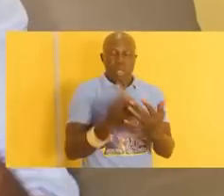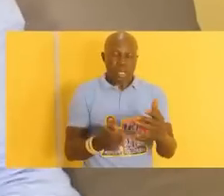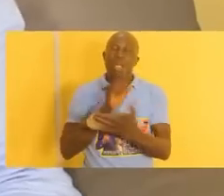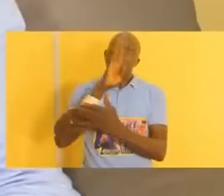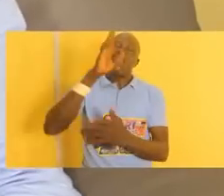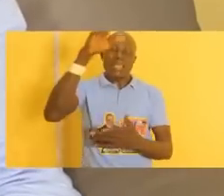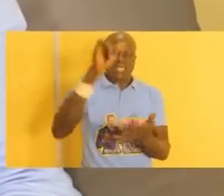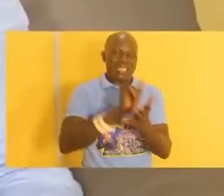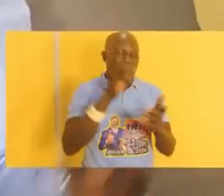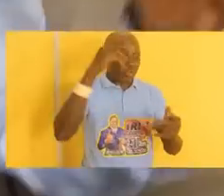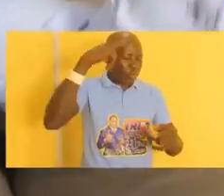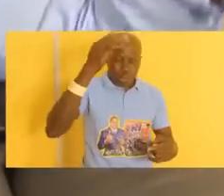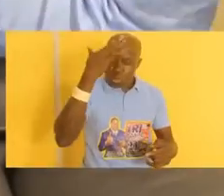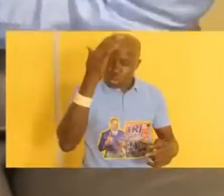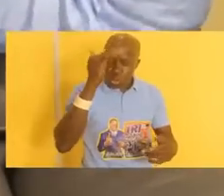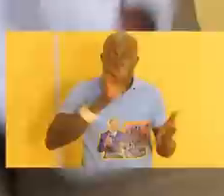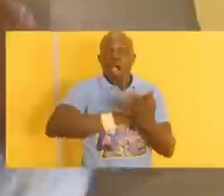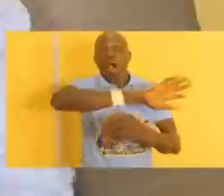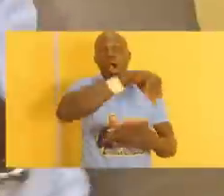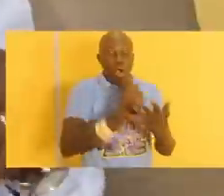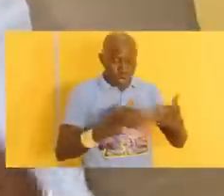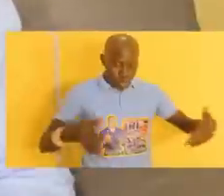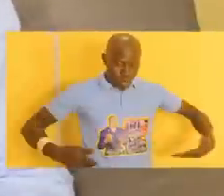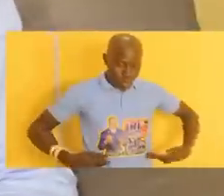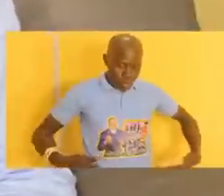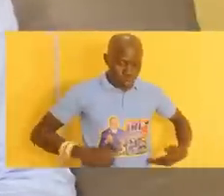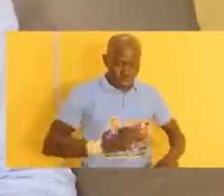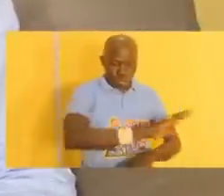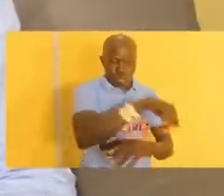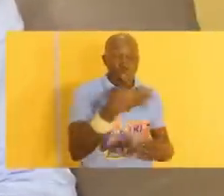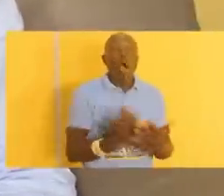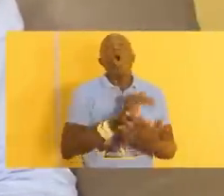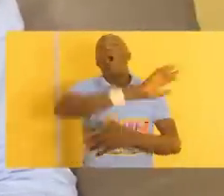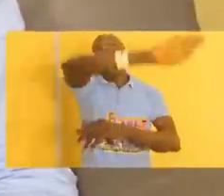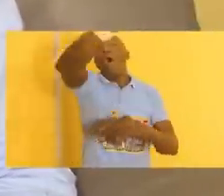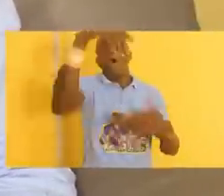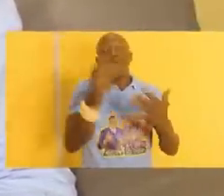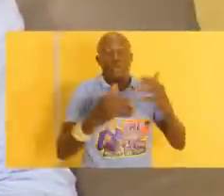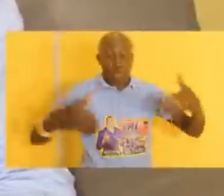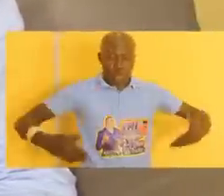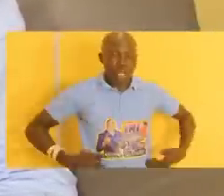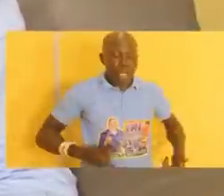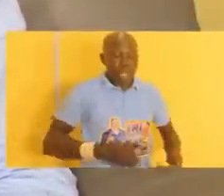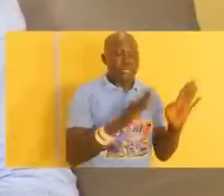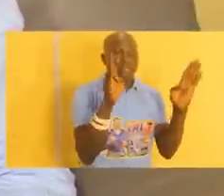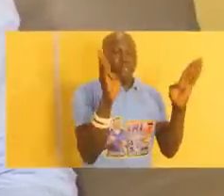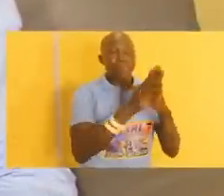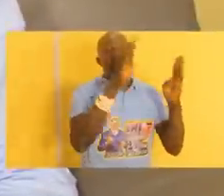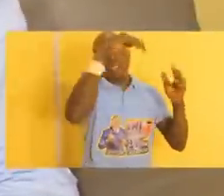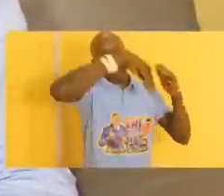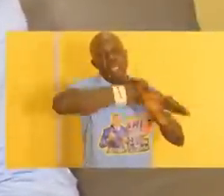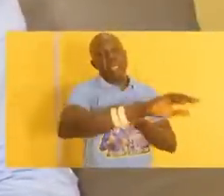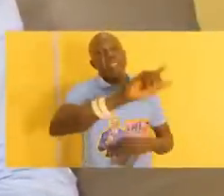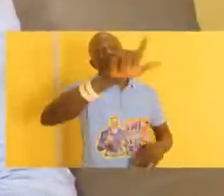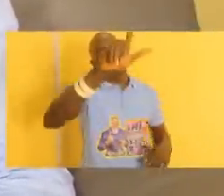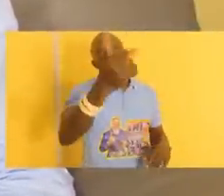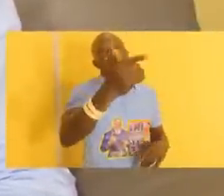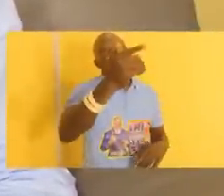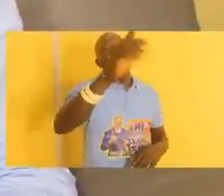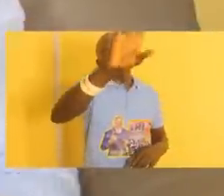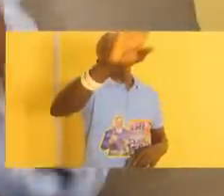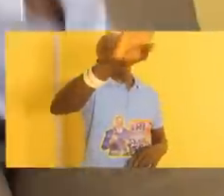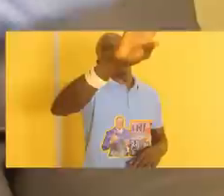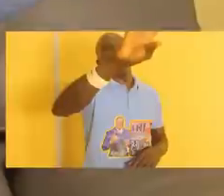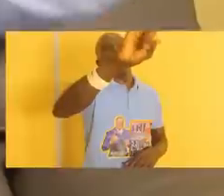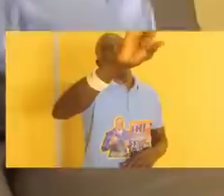today, you will witness it. We'll invite all the youths. Youths. And that party. Let's meet. Last year, more do make the logo. From